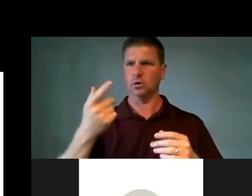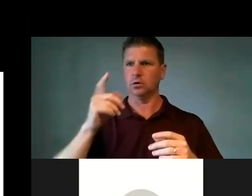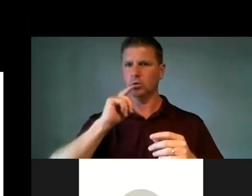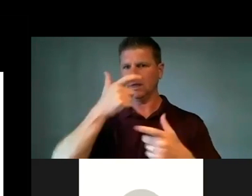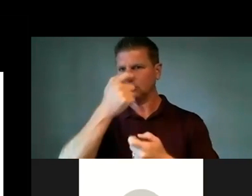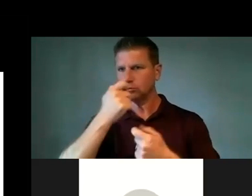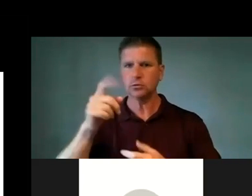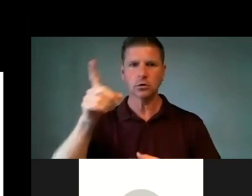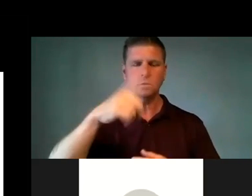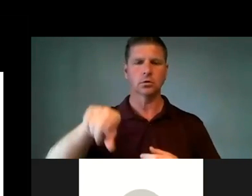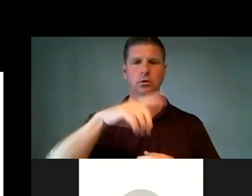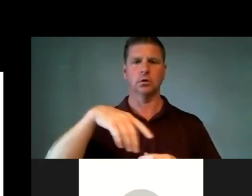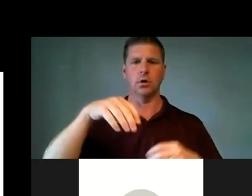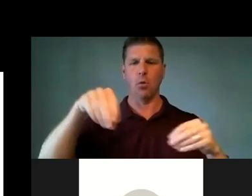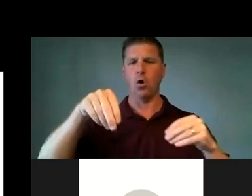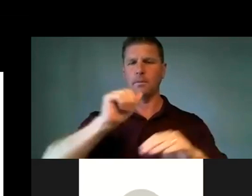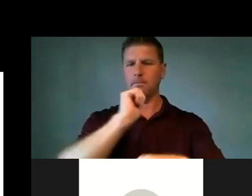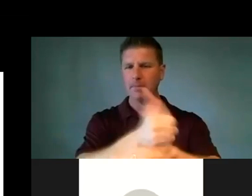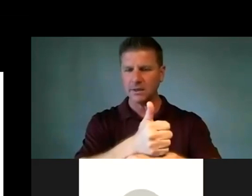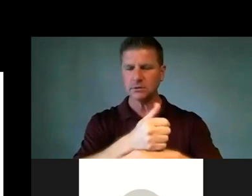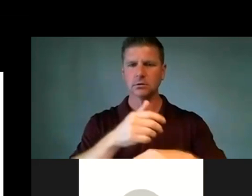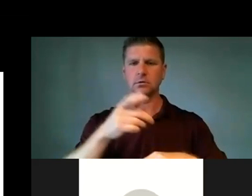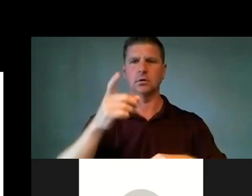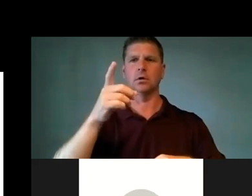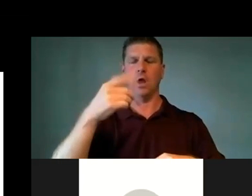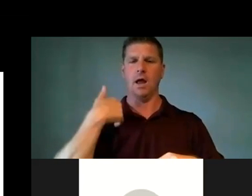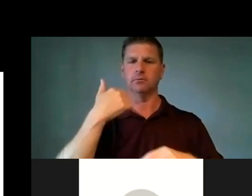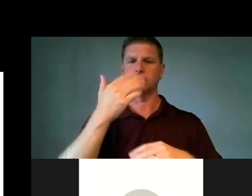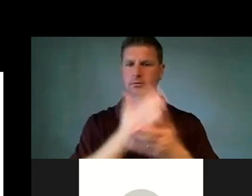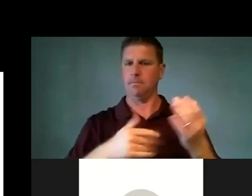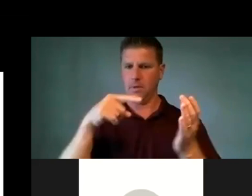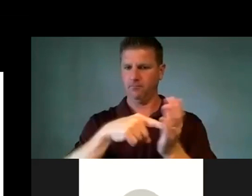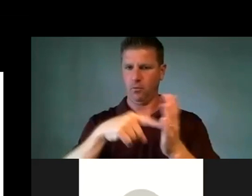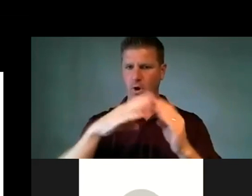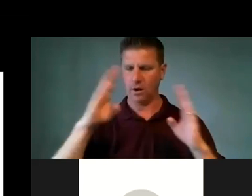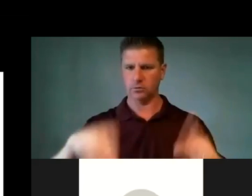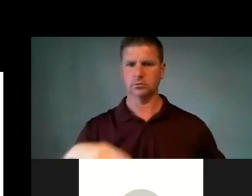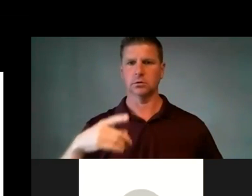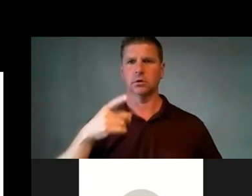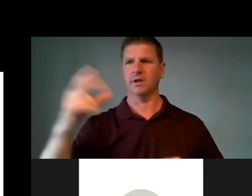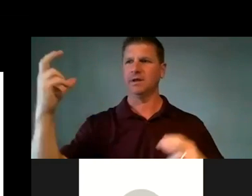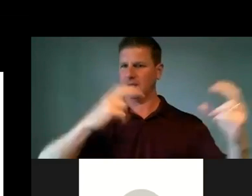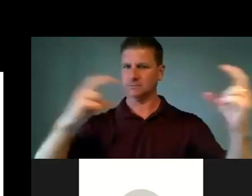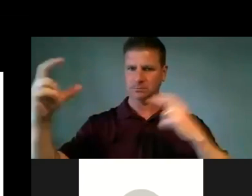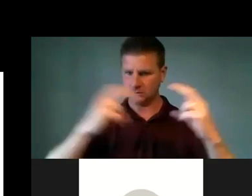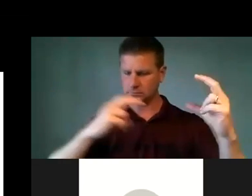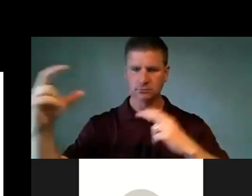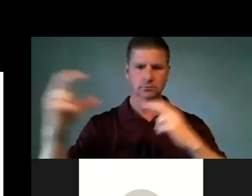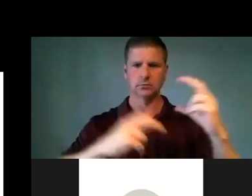a market-based project with some affordable housing, and it gets some opportunity zone investments in a timely